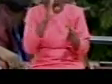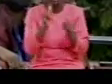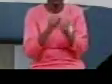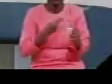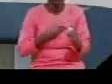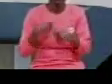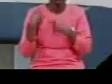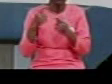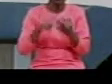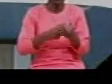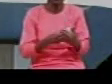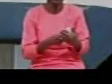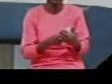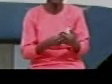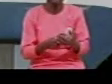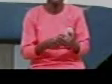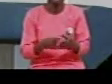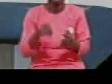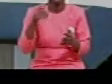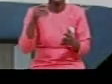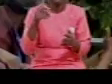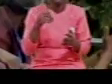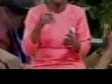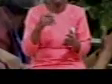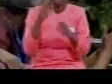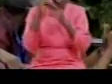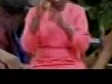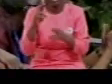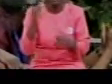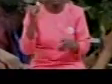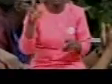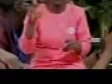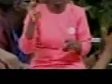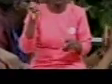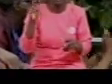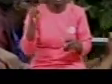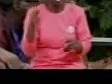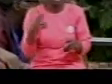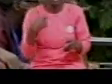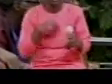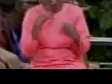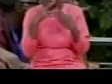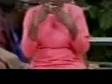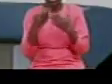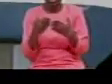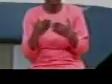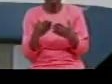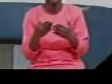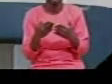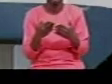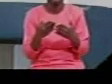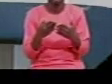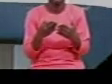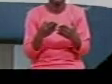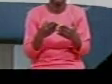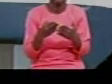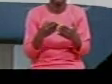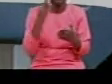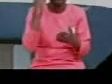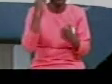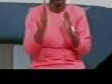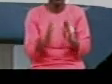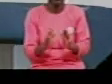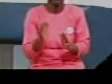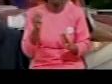Reverend Samuel Oaremu, we're grateful for being with us from the beginning. Pastor